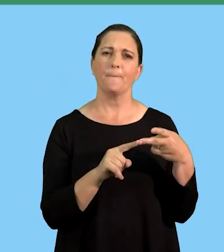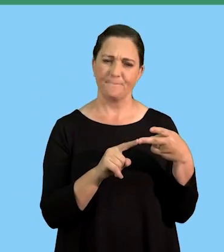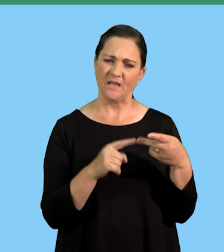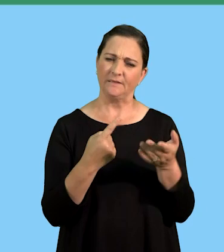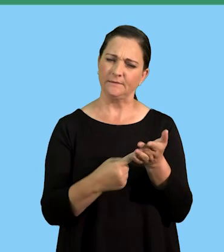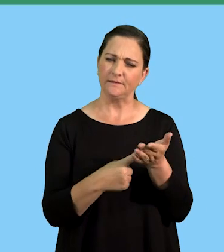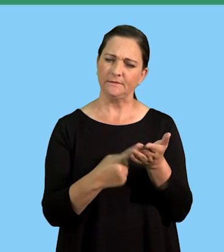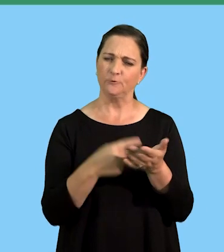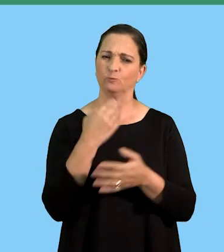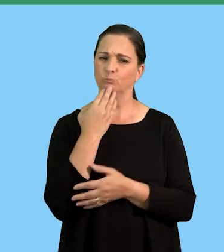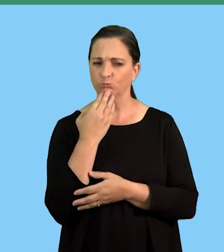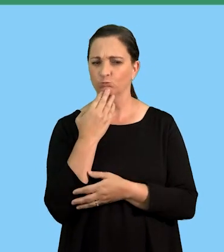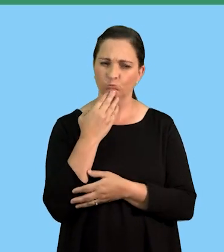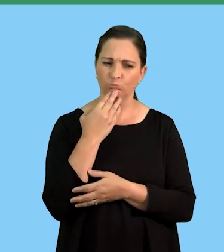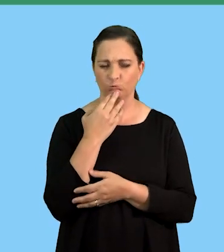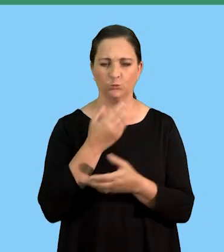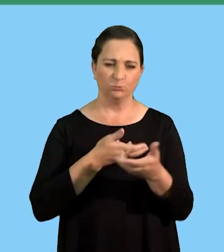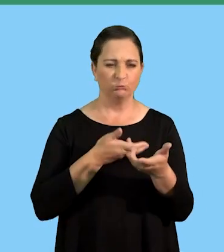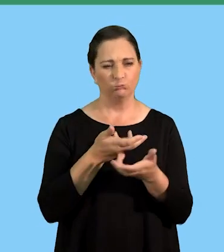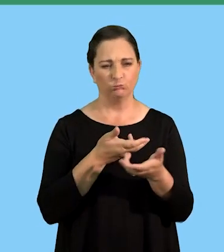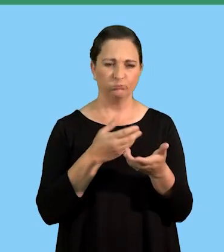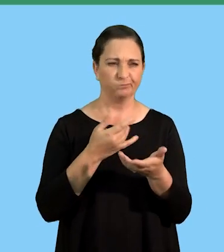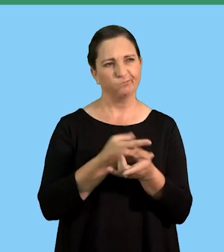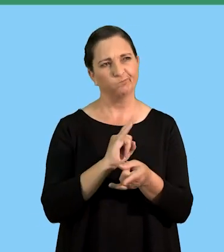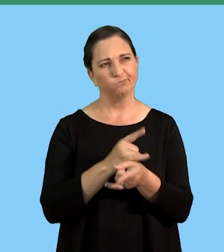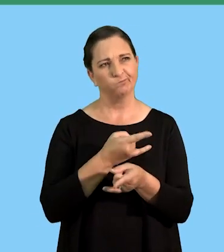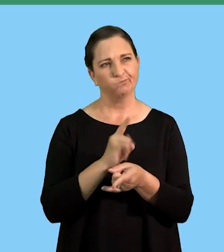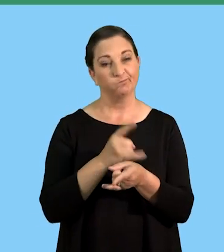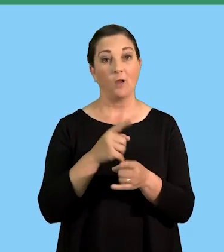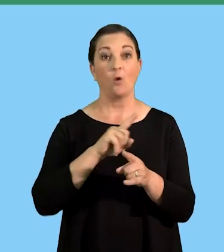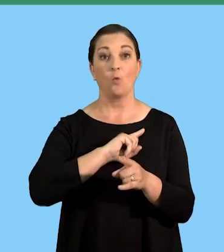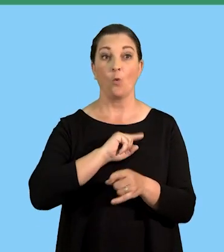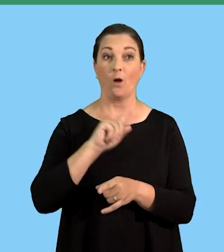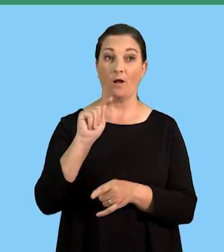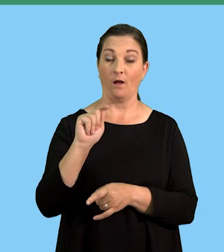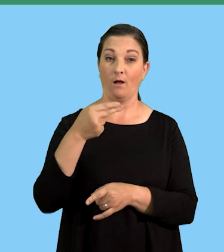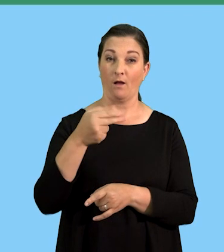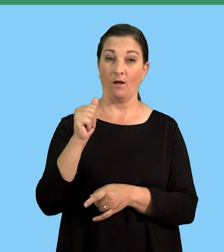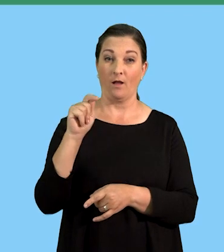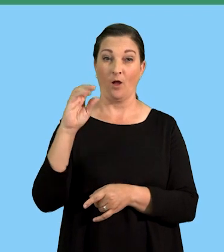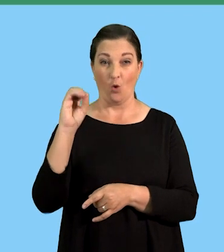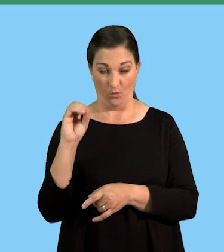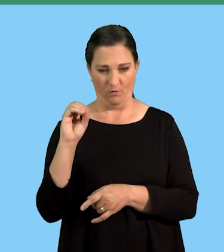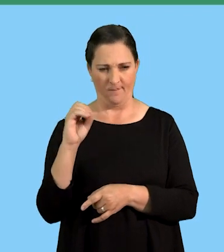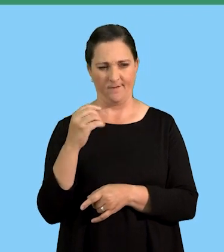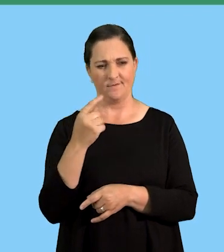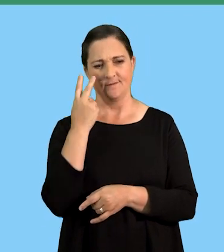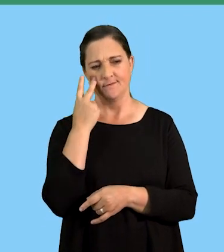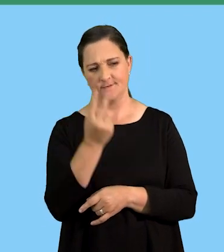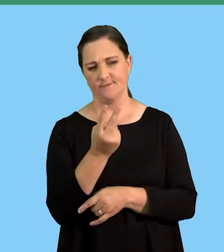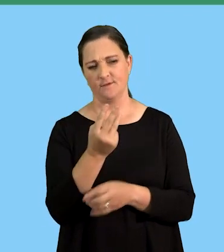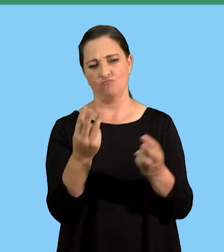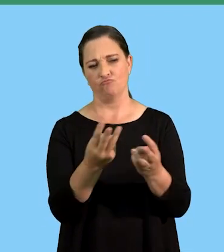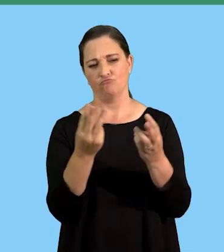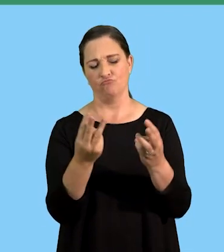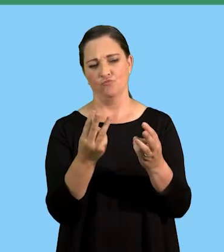the theory. How do you discuss it? You discuss to say the idea that TATO is allocating a task according to the level